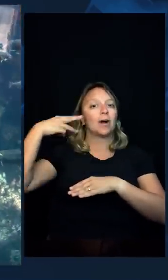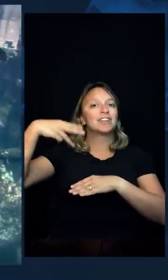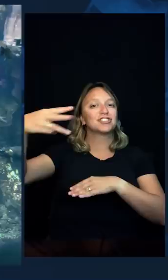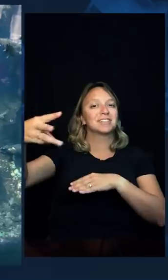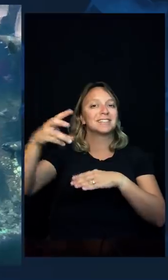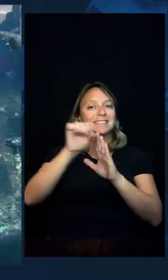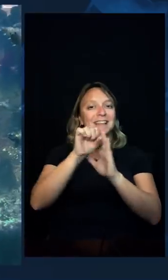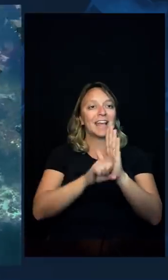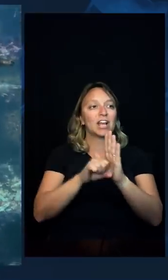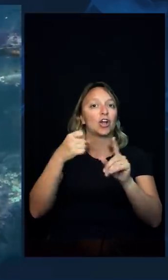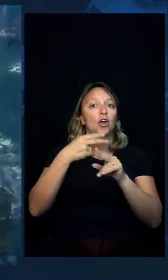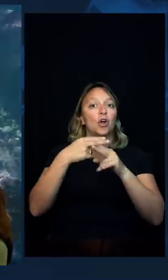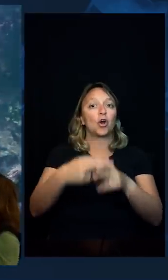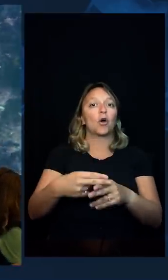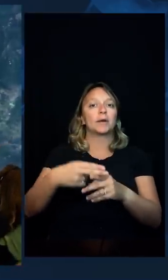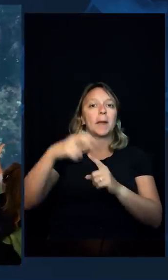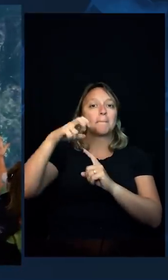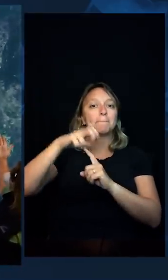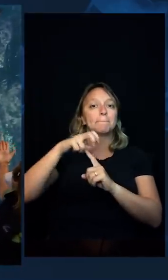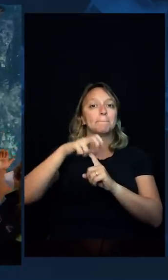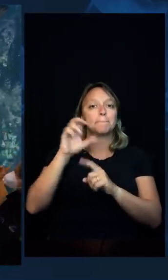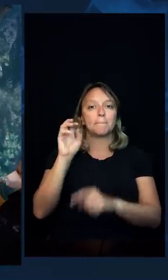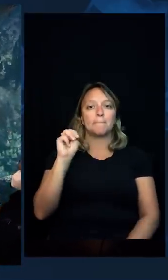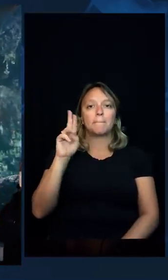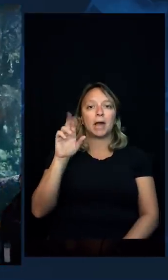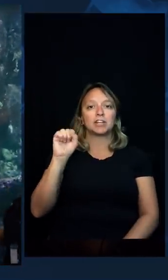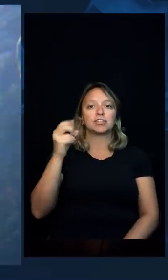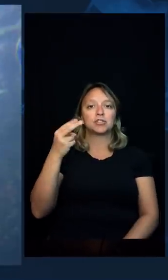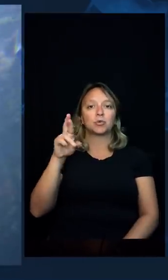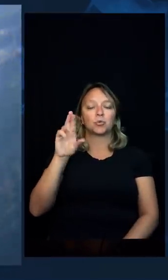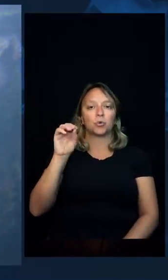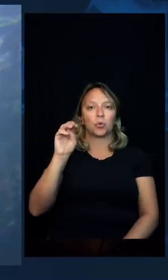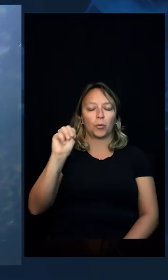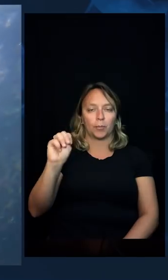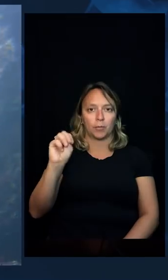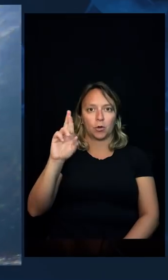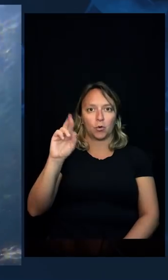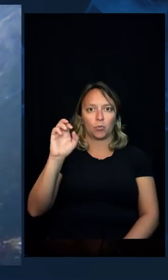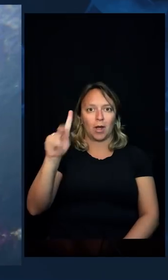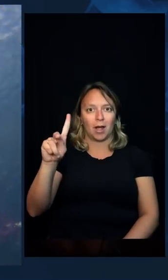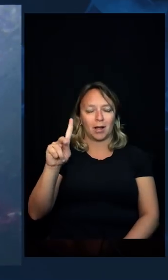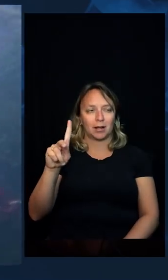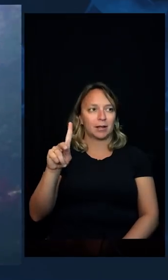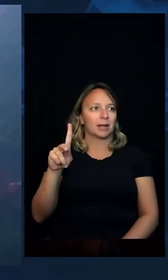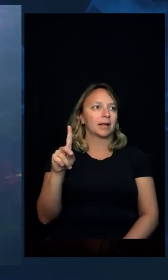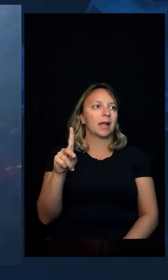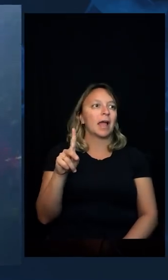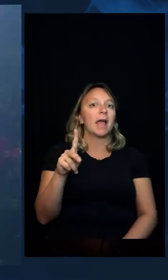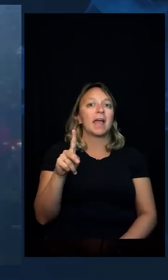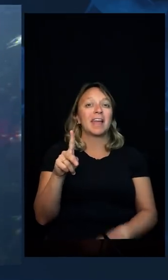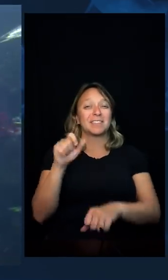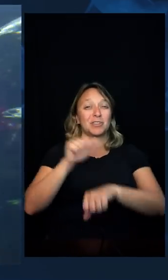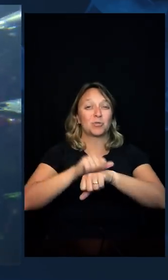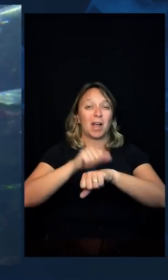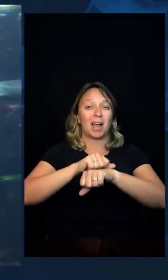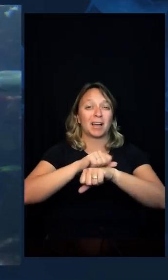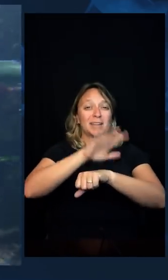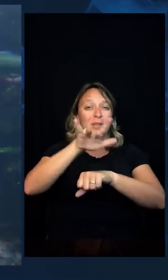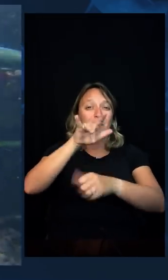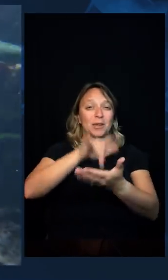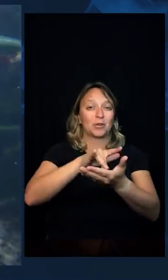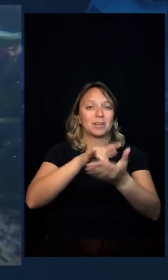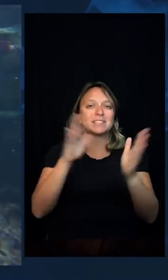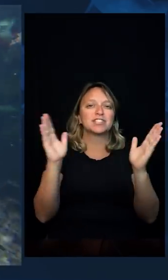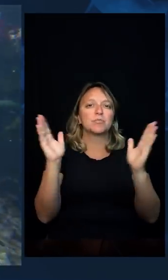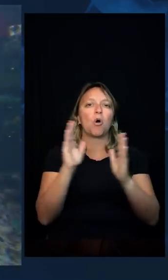Mushroom Rock. And this large rocky pinnacle in the center of the habitat is a miniature